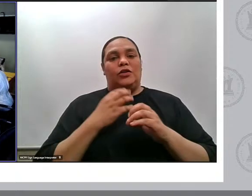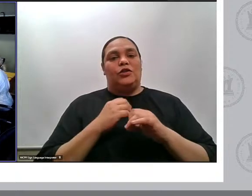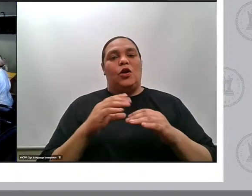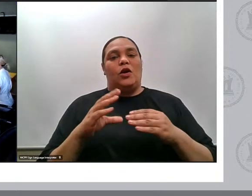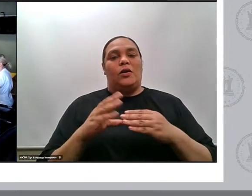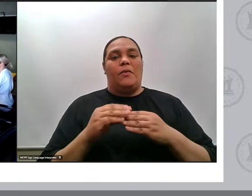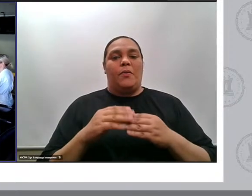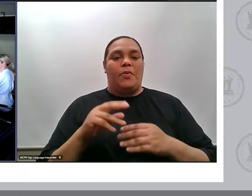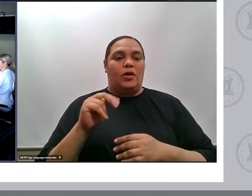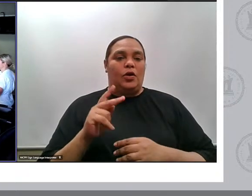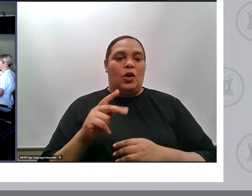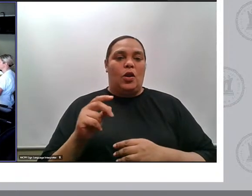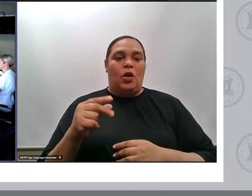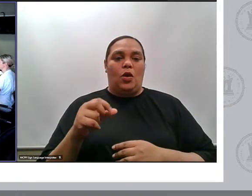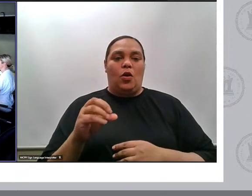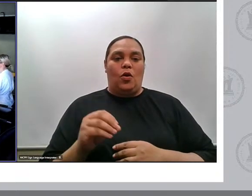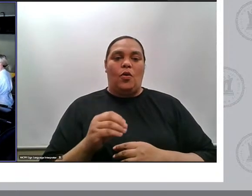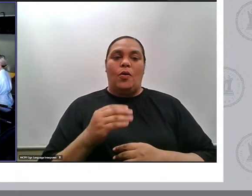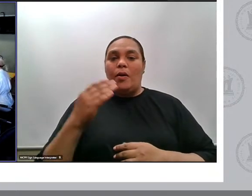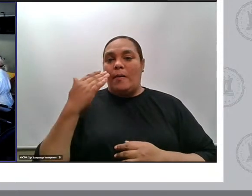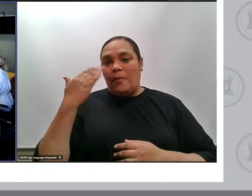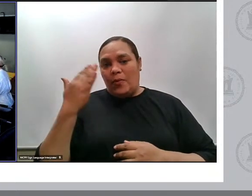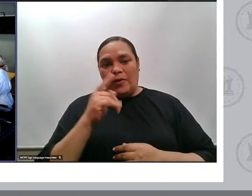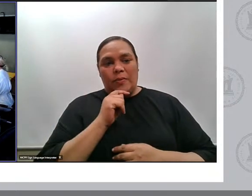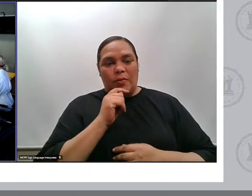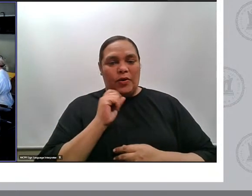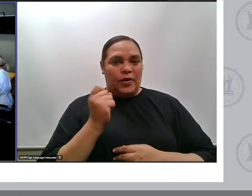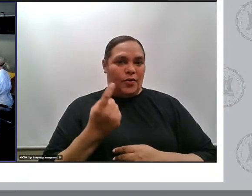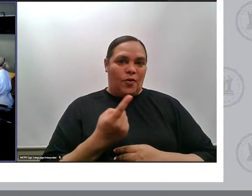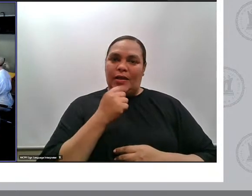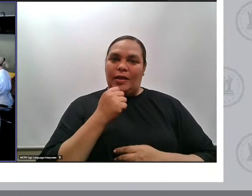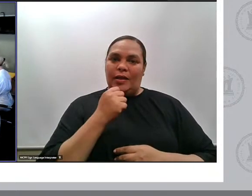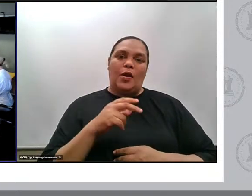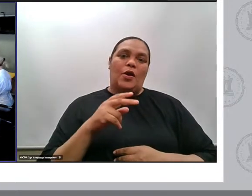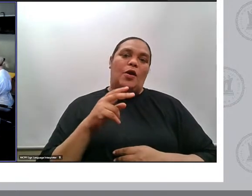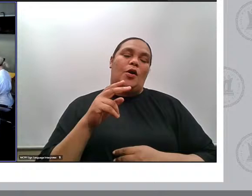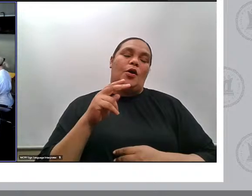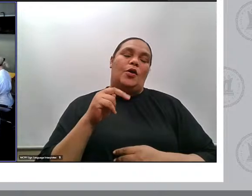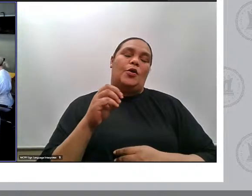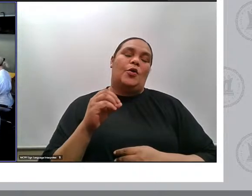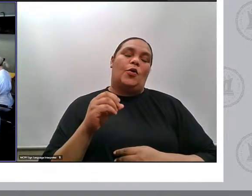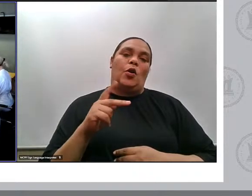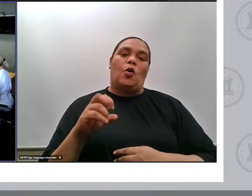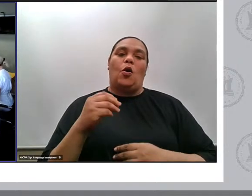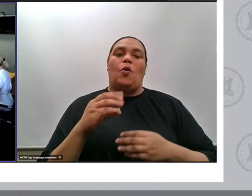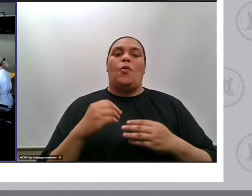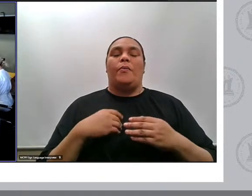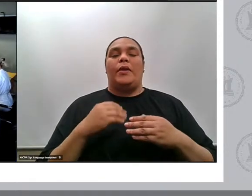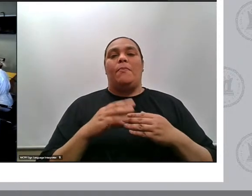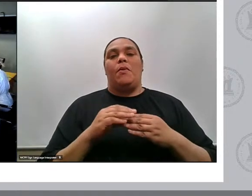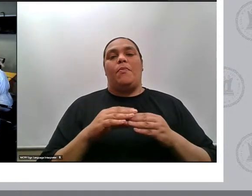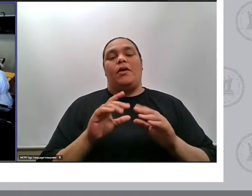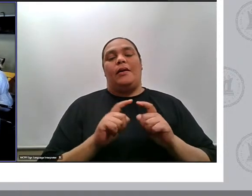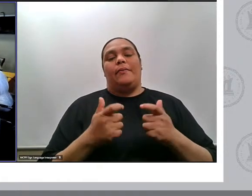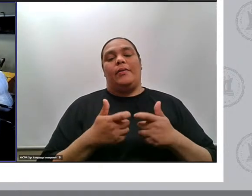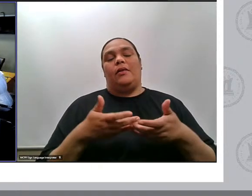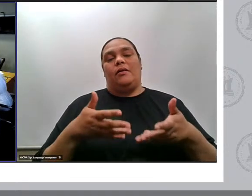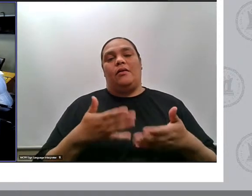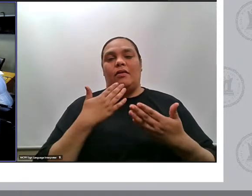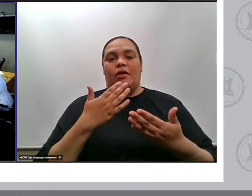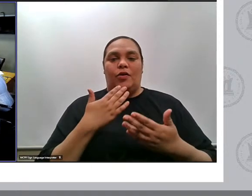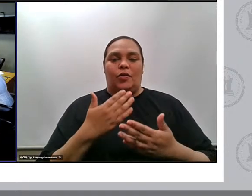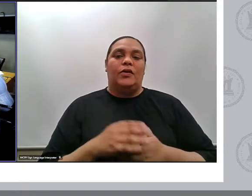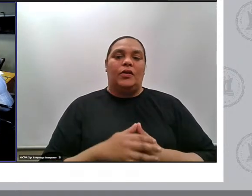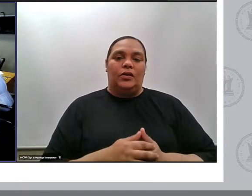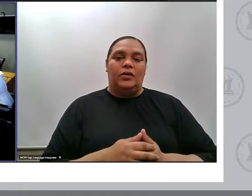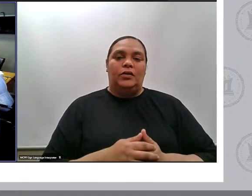Nkondlo. Morning, Chairperson, and morning, everybody. My name is Nomi Nkondlo, and I'm a member of this committee. Thank you. Thank you,